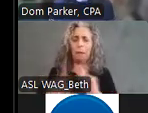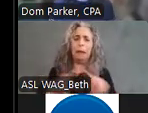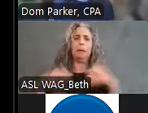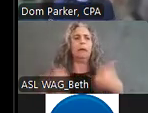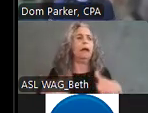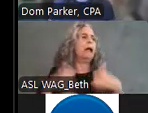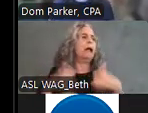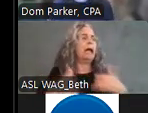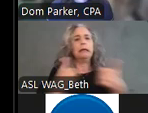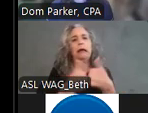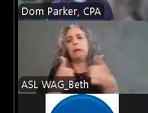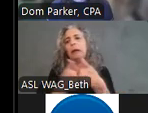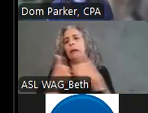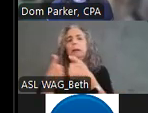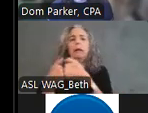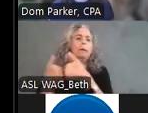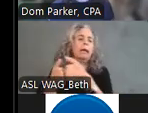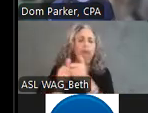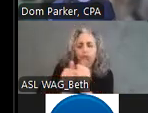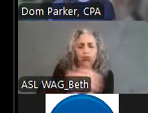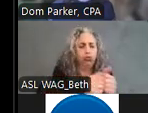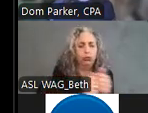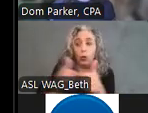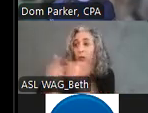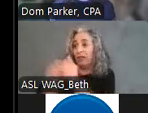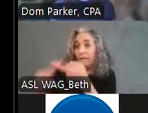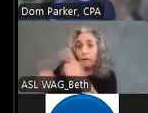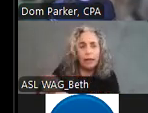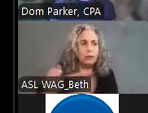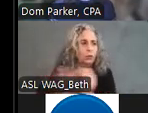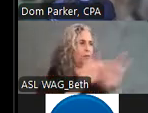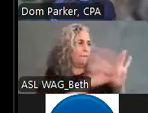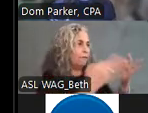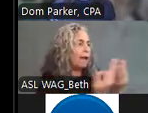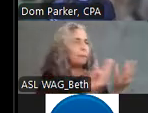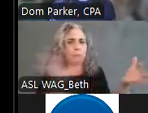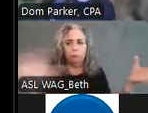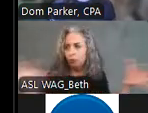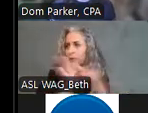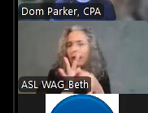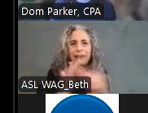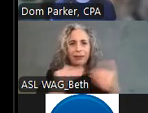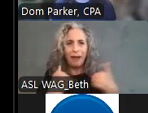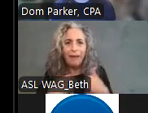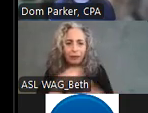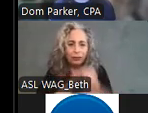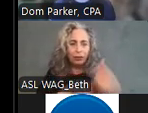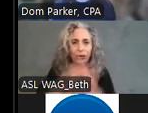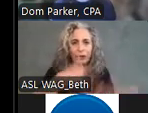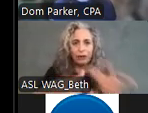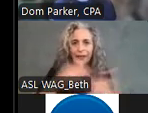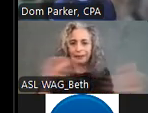as well, to play with their friends, to play with, their family, to play with people, to still have that social interaction and